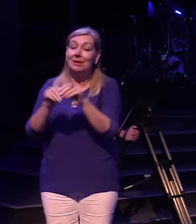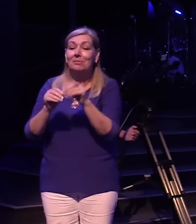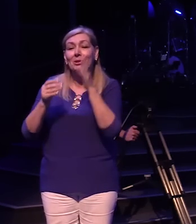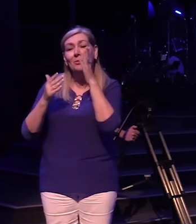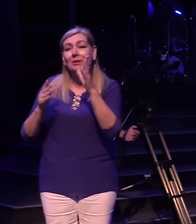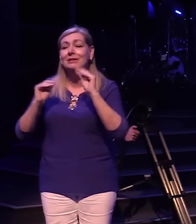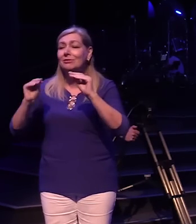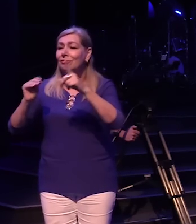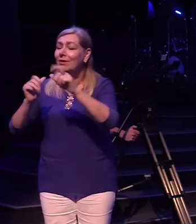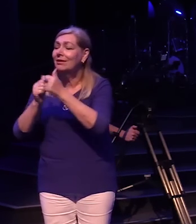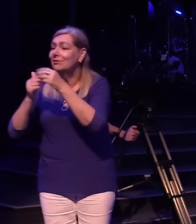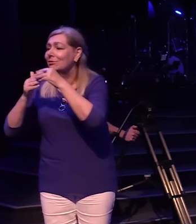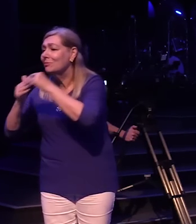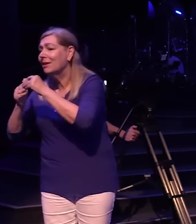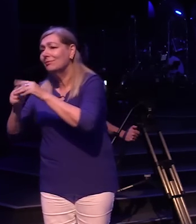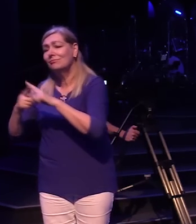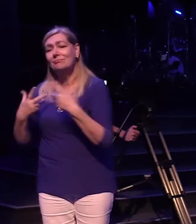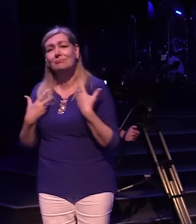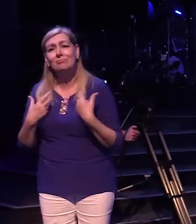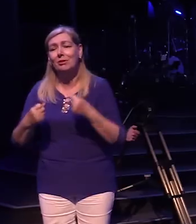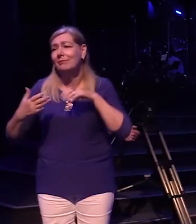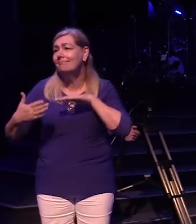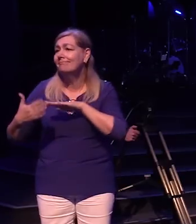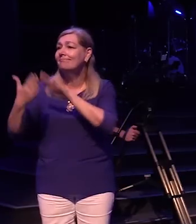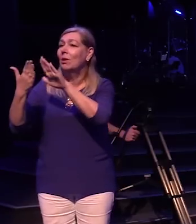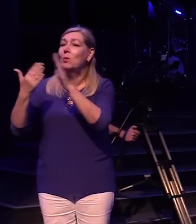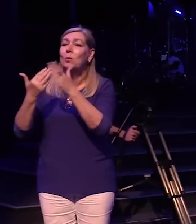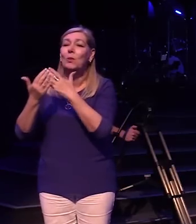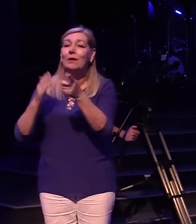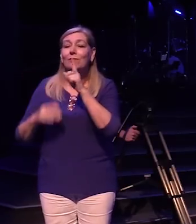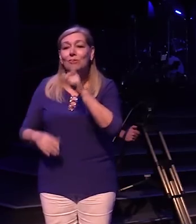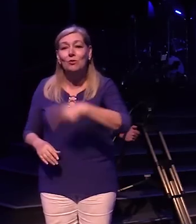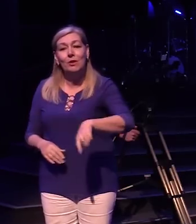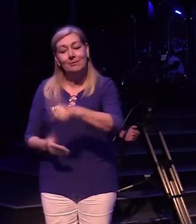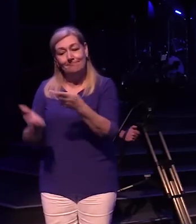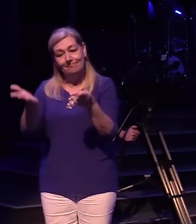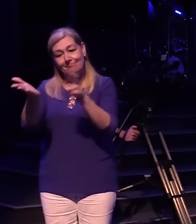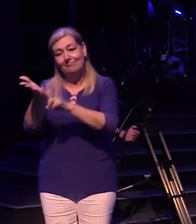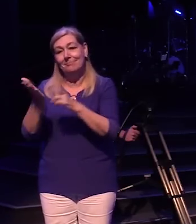wisely, to lead boldly, to lead where you are. Register today.